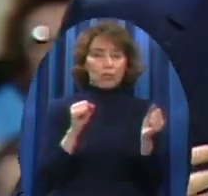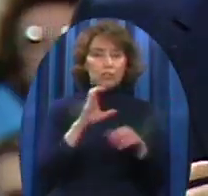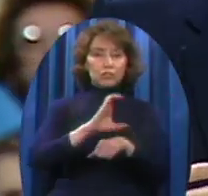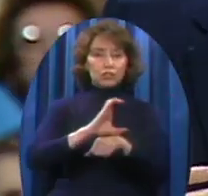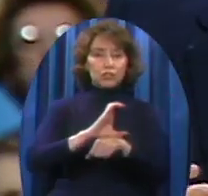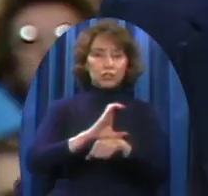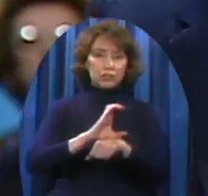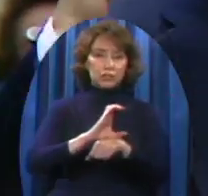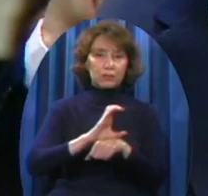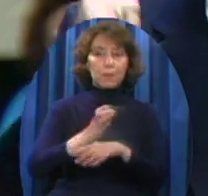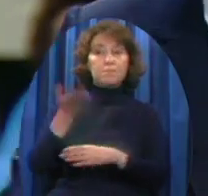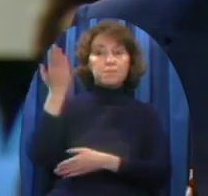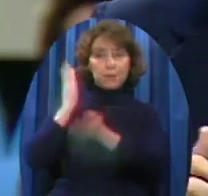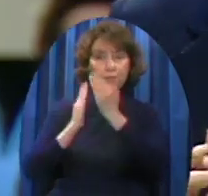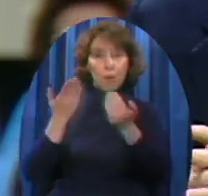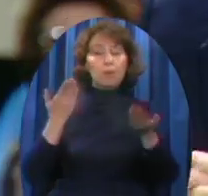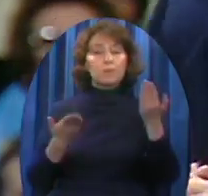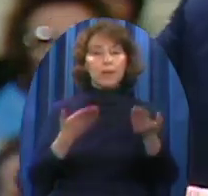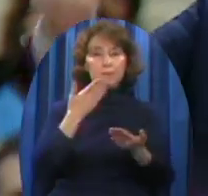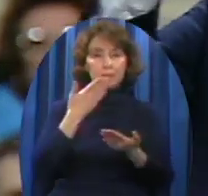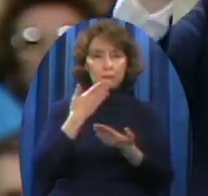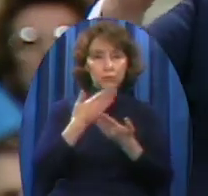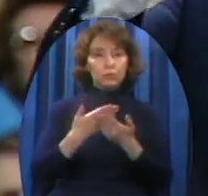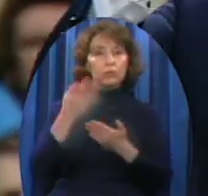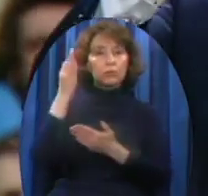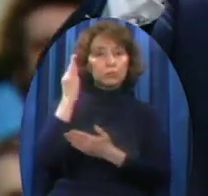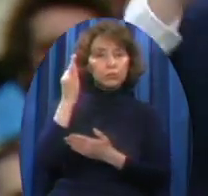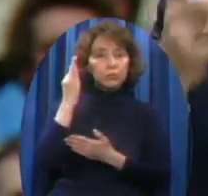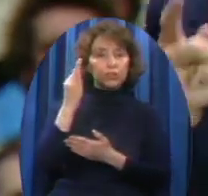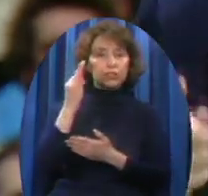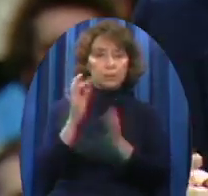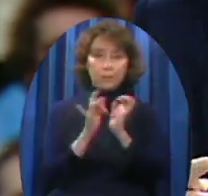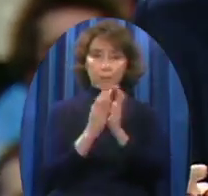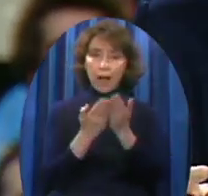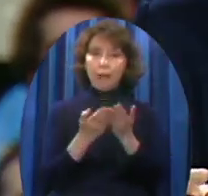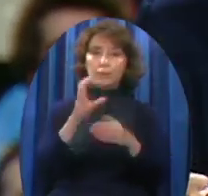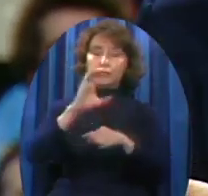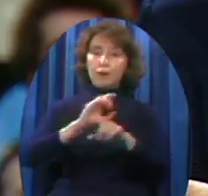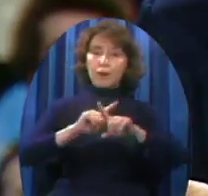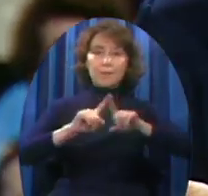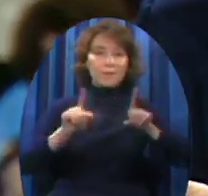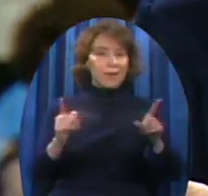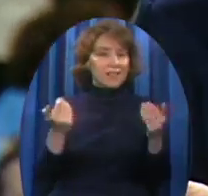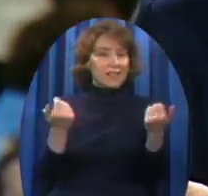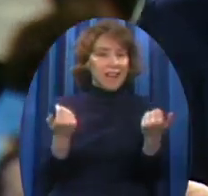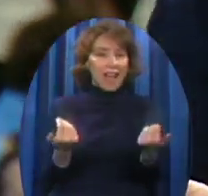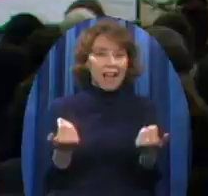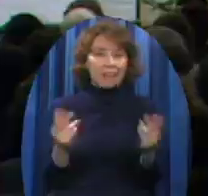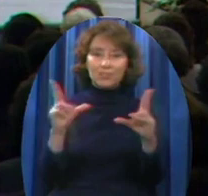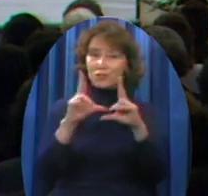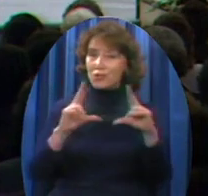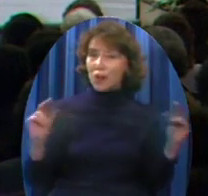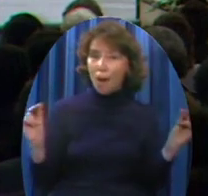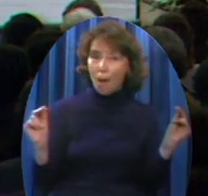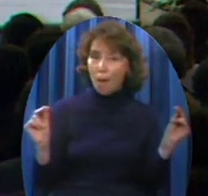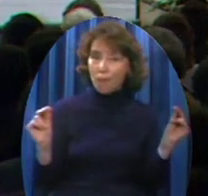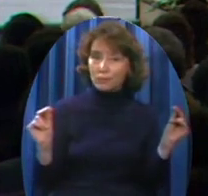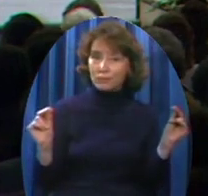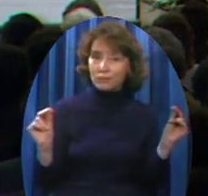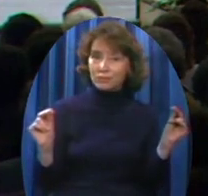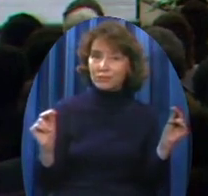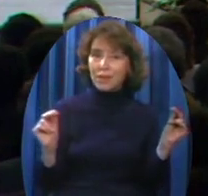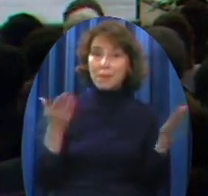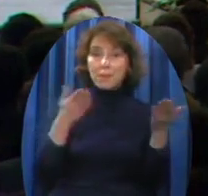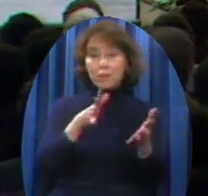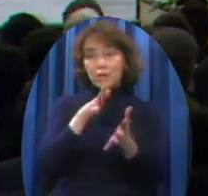gone liberal now, but grandmother's buried in the backyard. If grandmother could get out, she would. You have no right